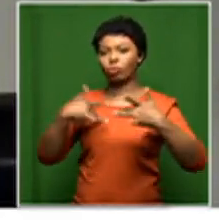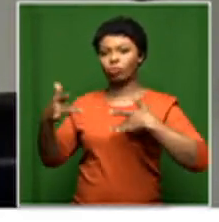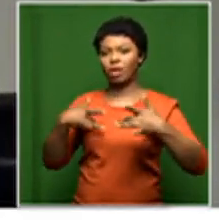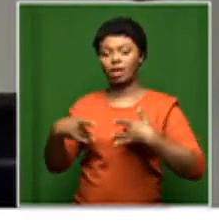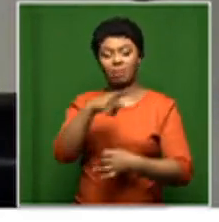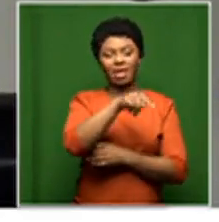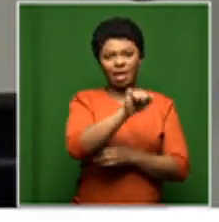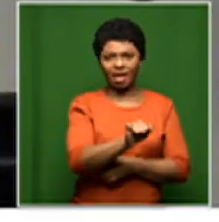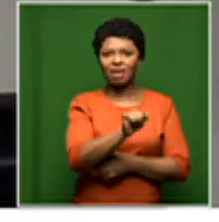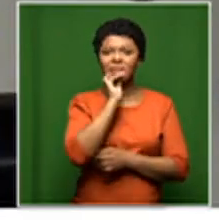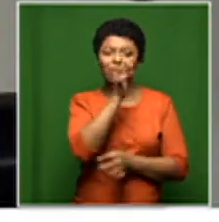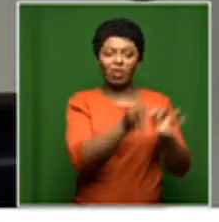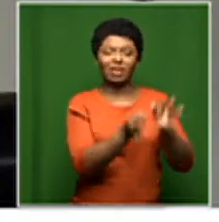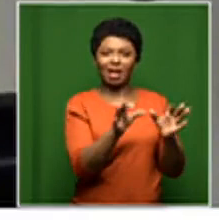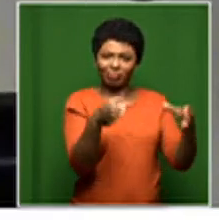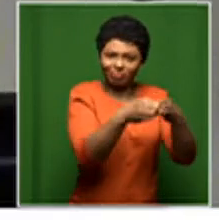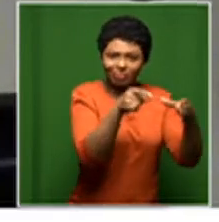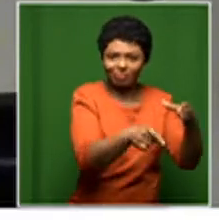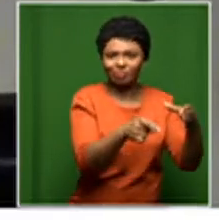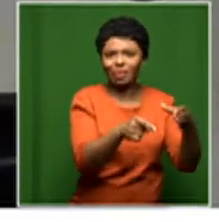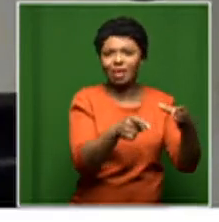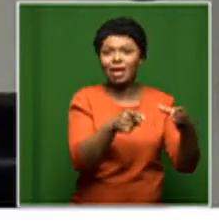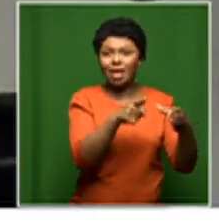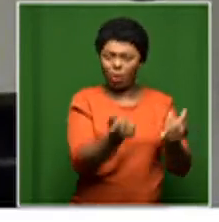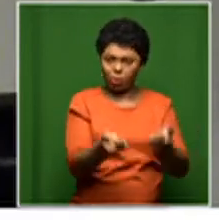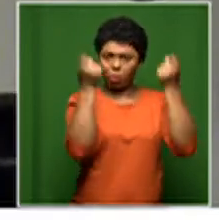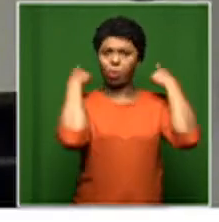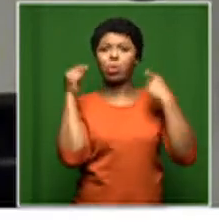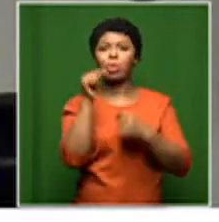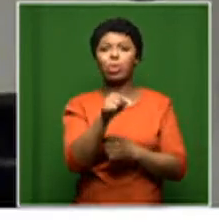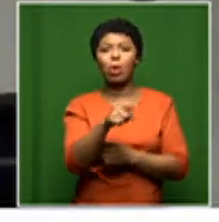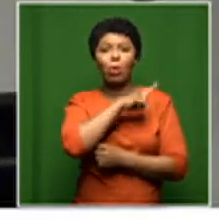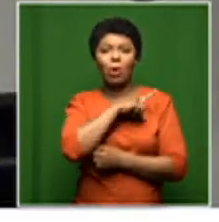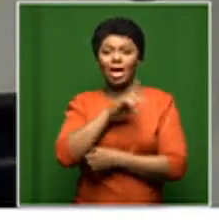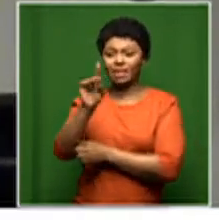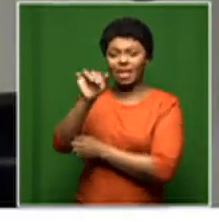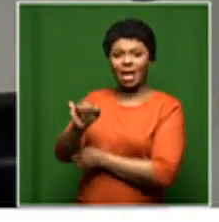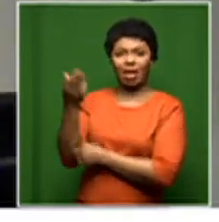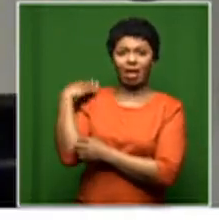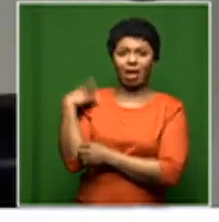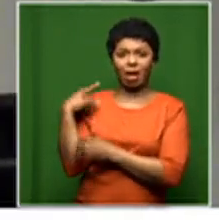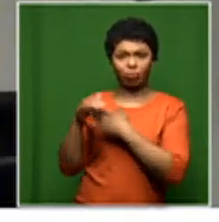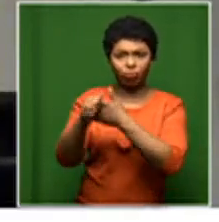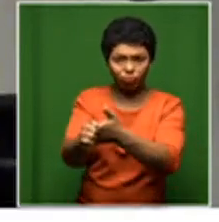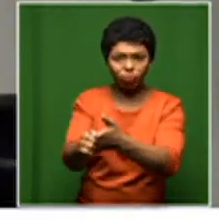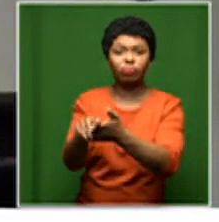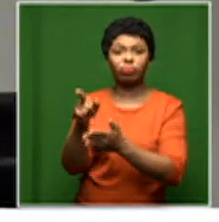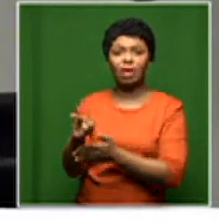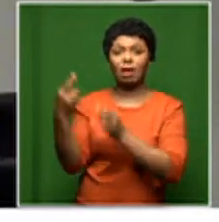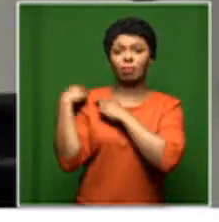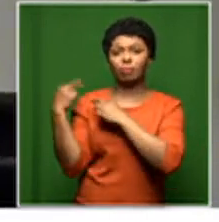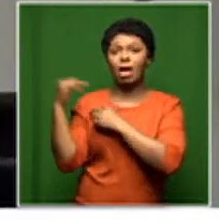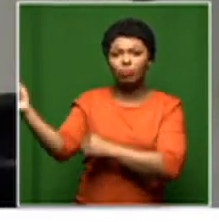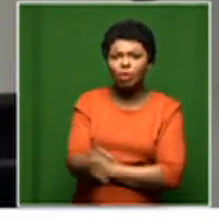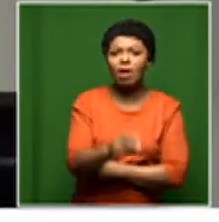is a political party. So this concept of capture doesn't make sense. In essence, when the DA was in charge, they appointed their MMCs, they